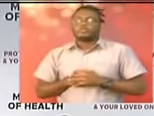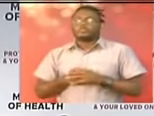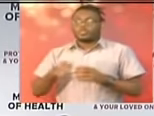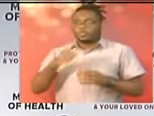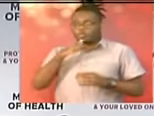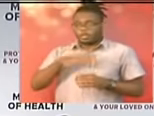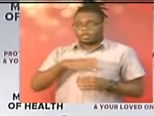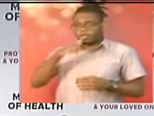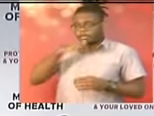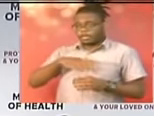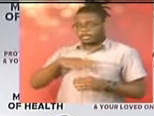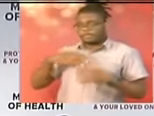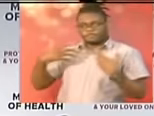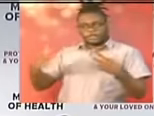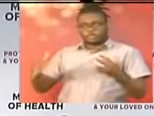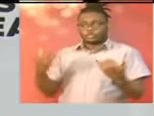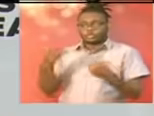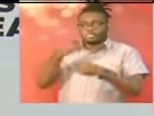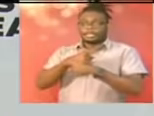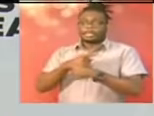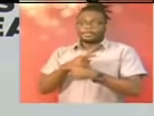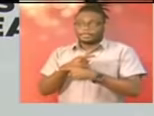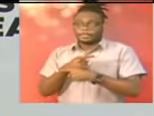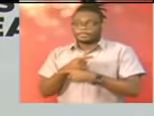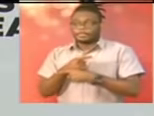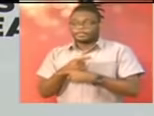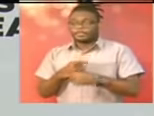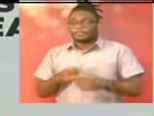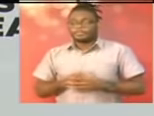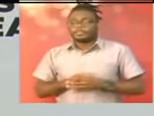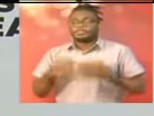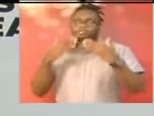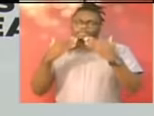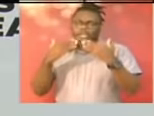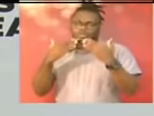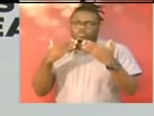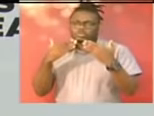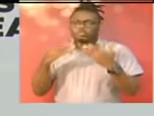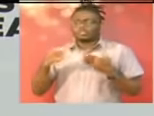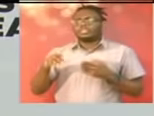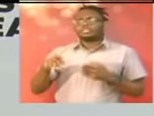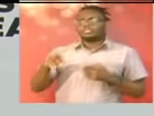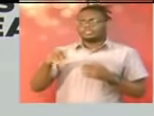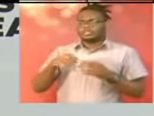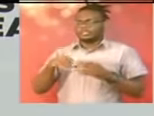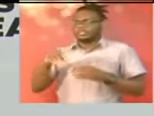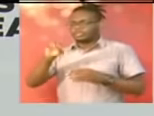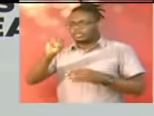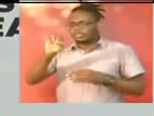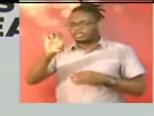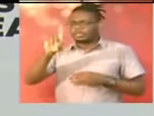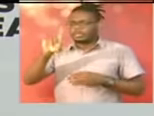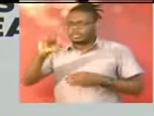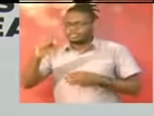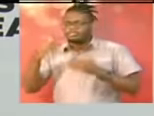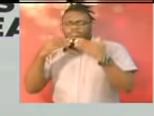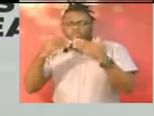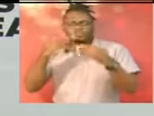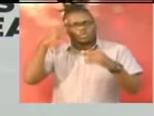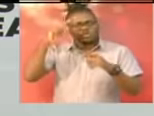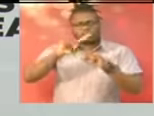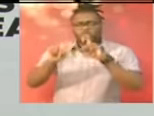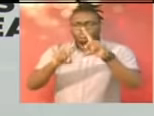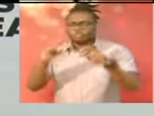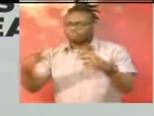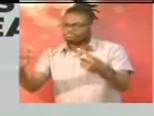media conference. We once again thank the media for their engaging questions, and you, our viewing and listening public, for sharing